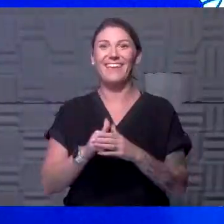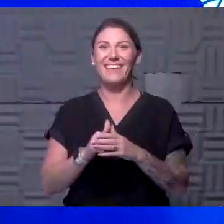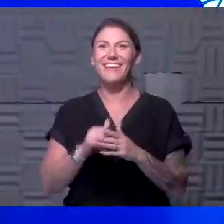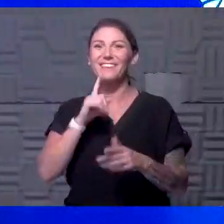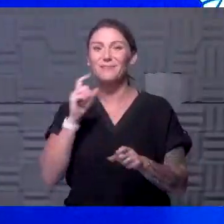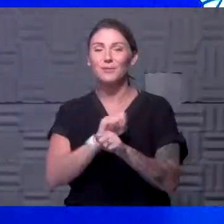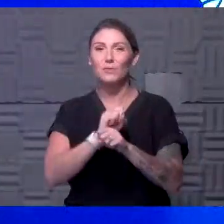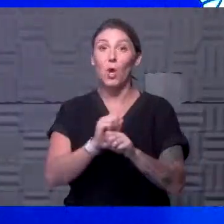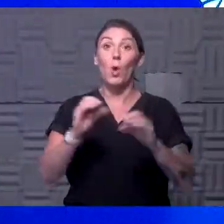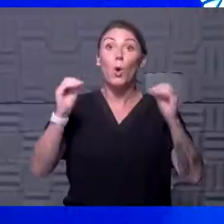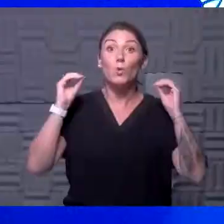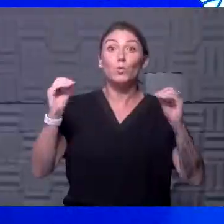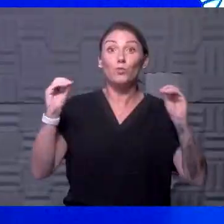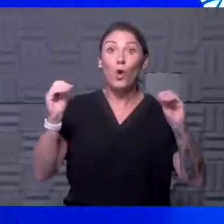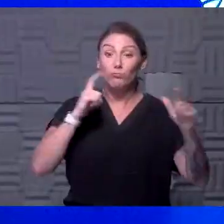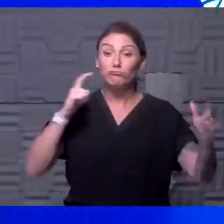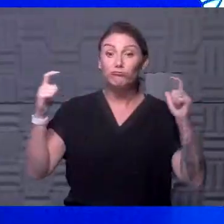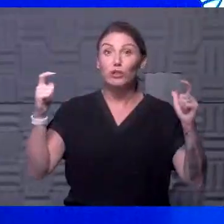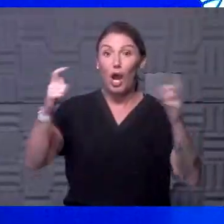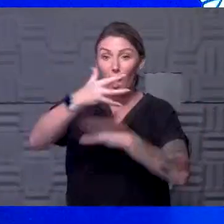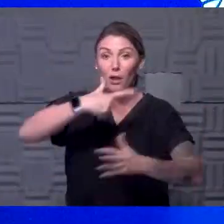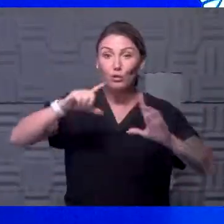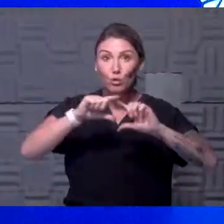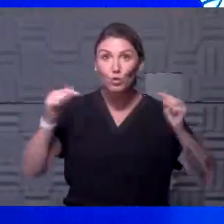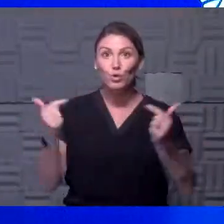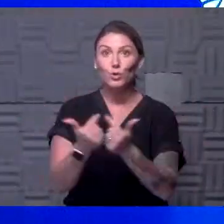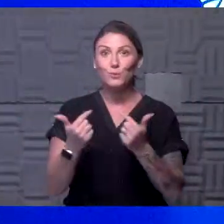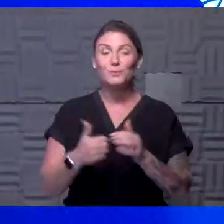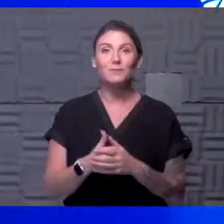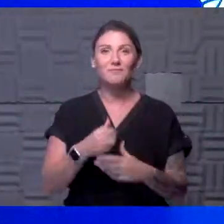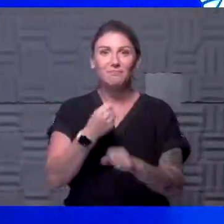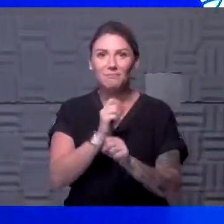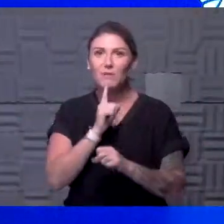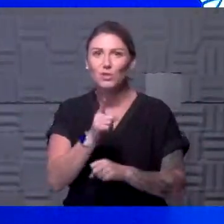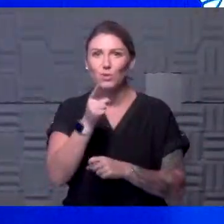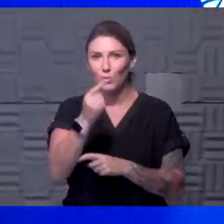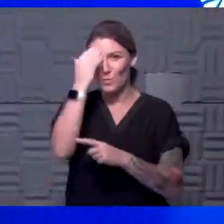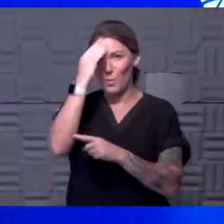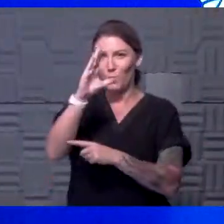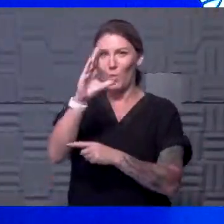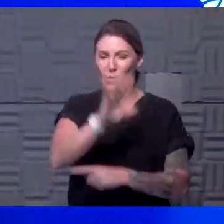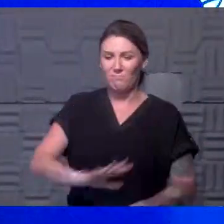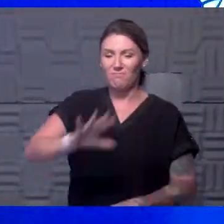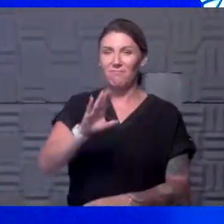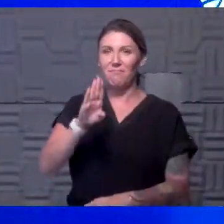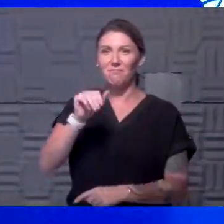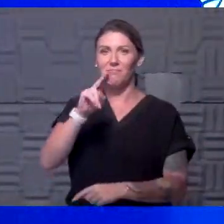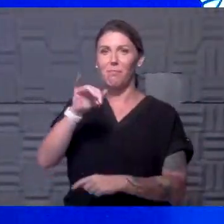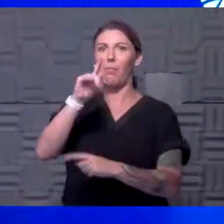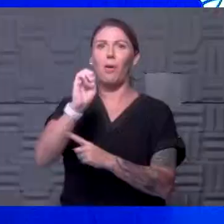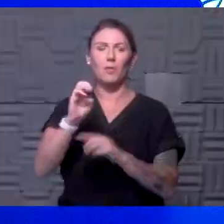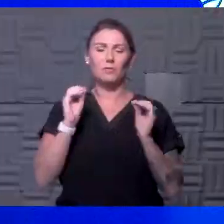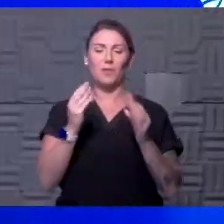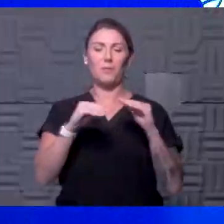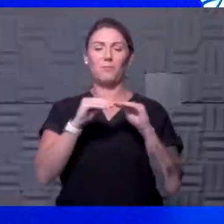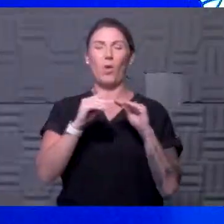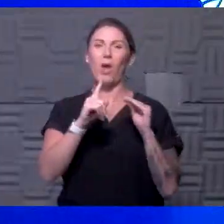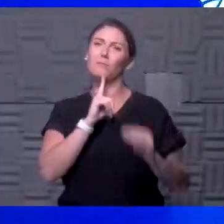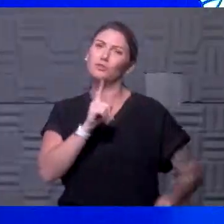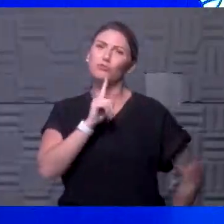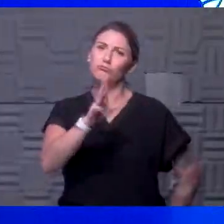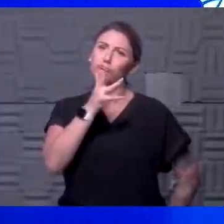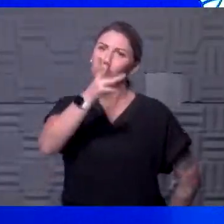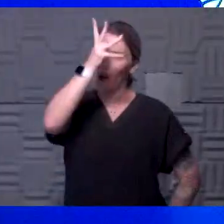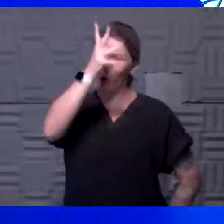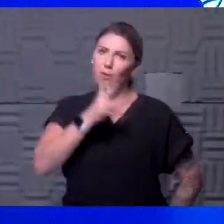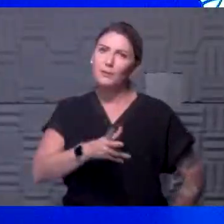No large groups. No large groups. Right? No large groups. Make sure you know who's in your bubble. Nothing else, though. I'm sure your parents told you all those